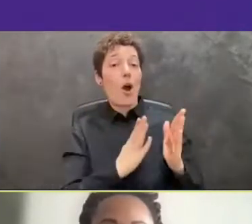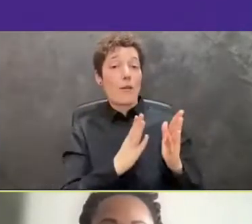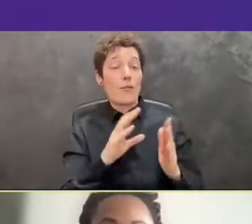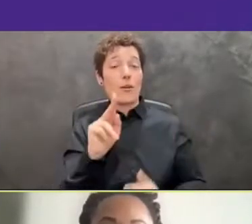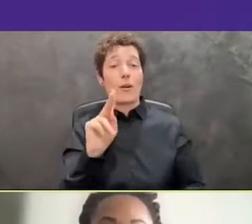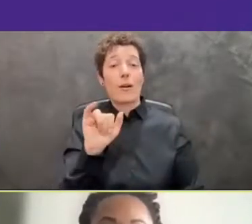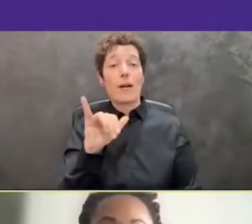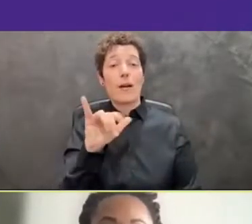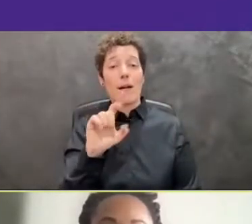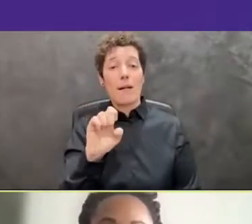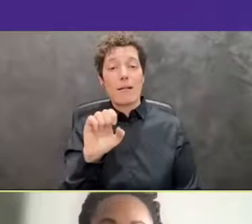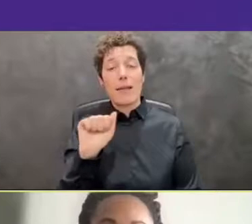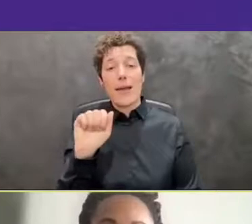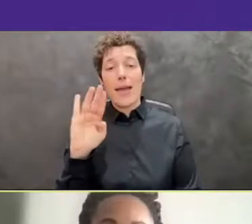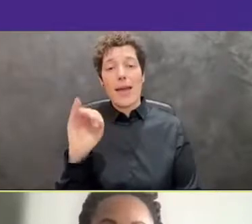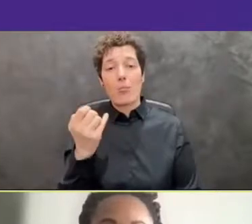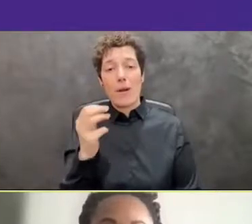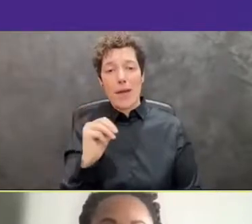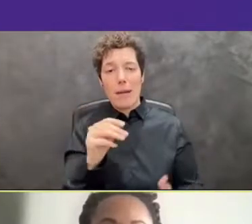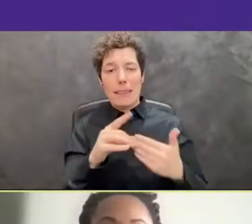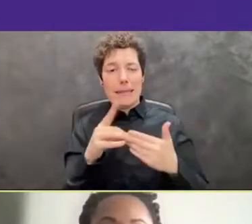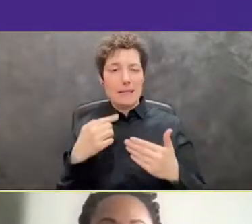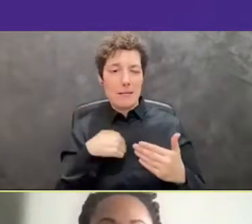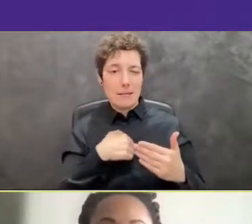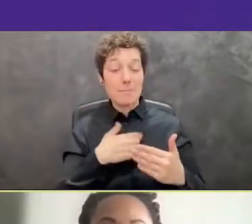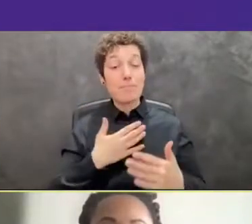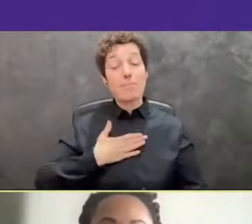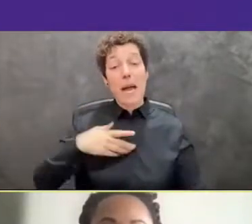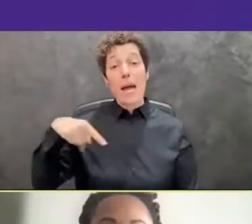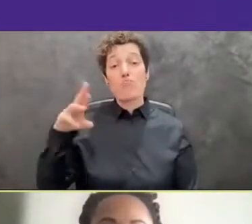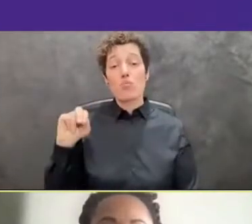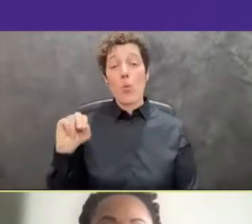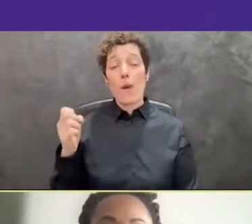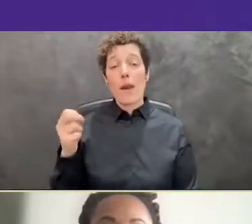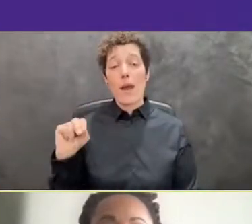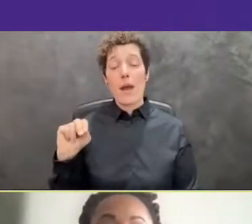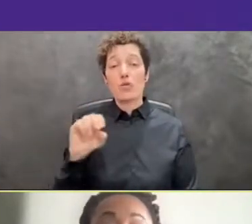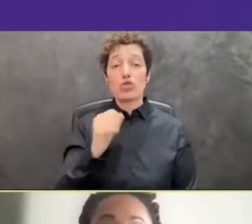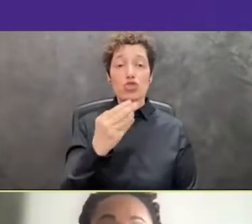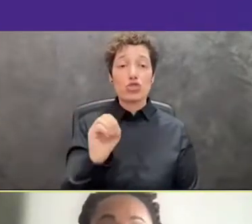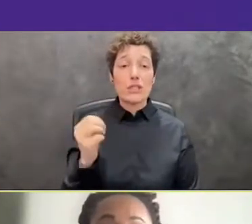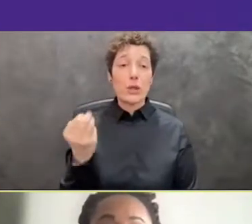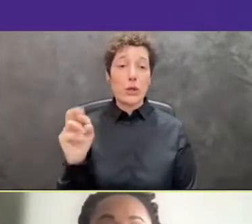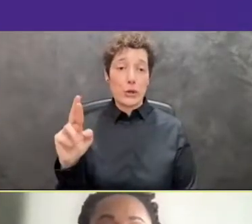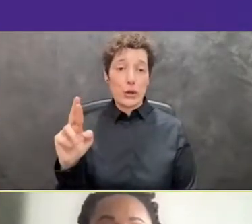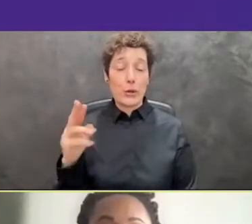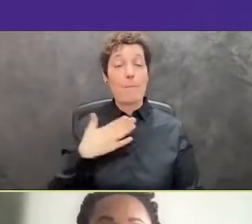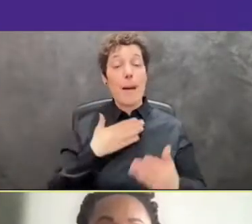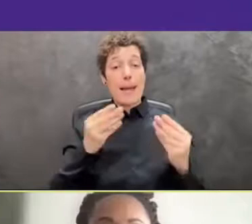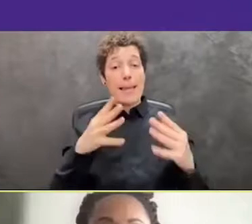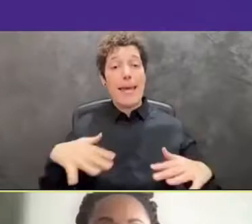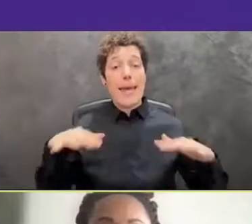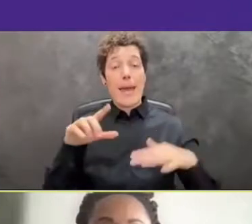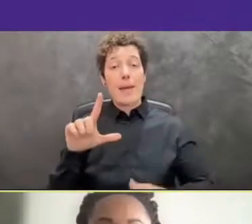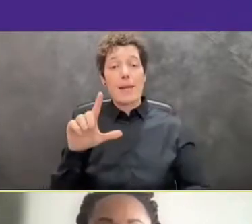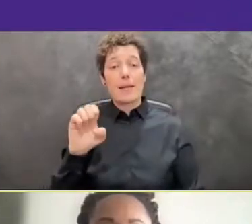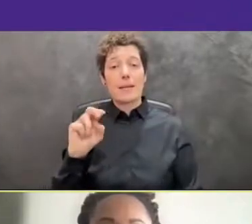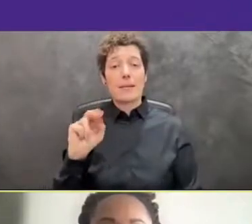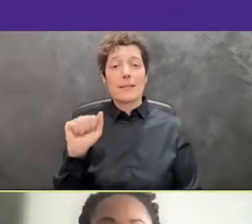pronouns are she, her, and hers. I'm currently on the land of the Lenape and Canarsie in